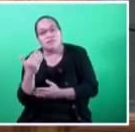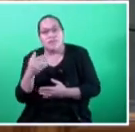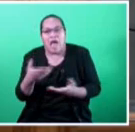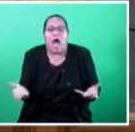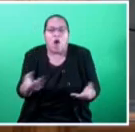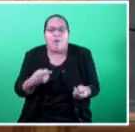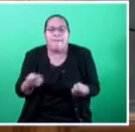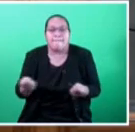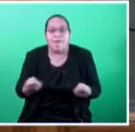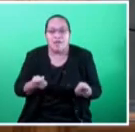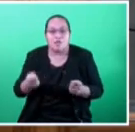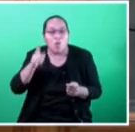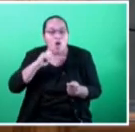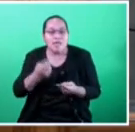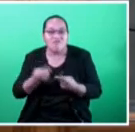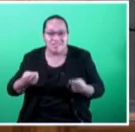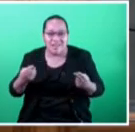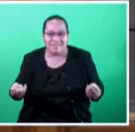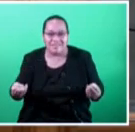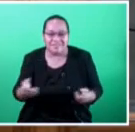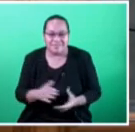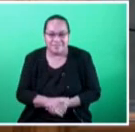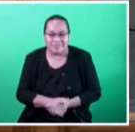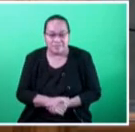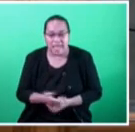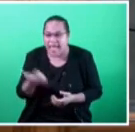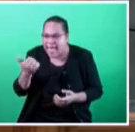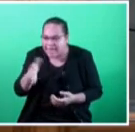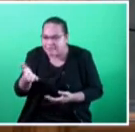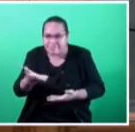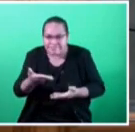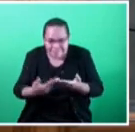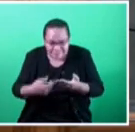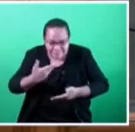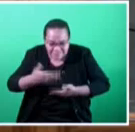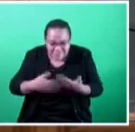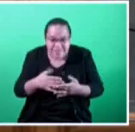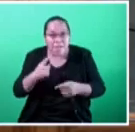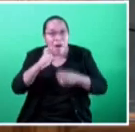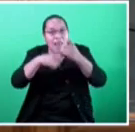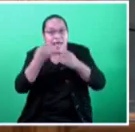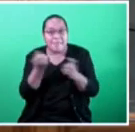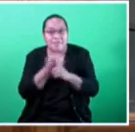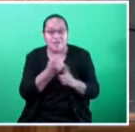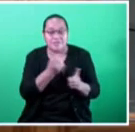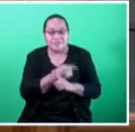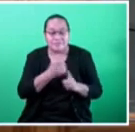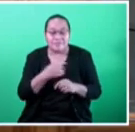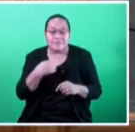how we manage our water resources and waterways. Any description of the perils of the climate change